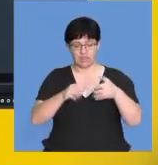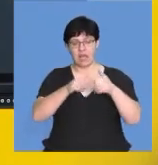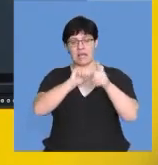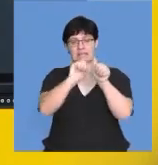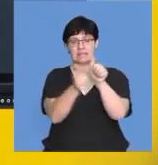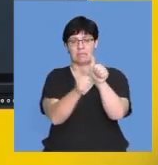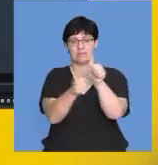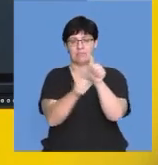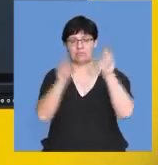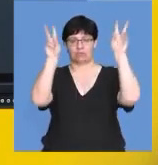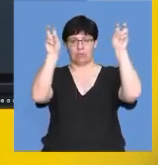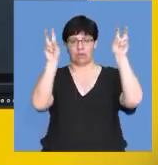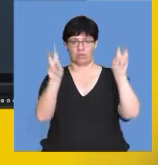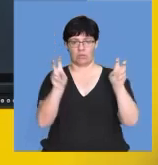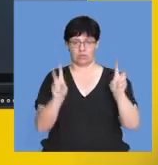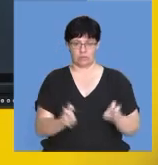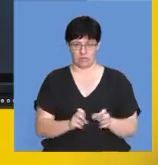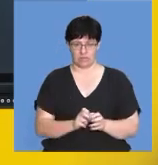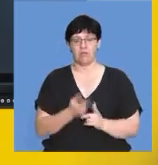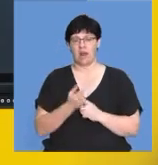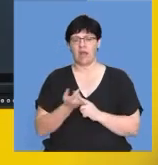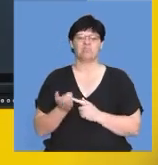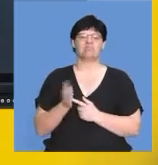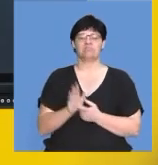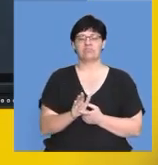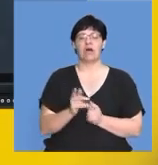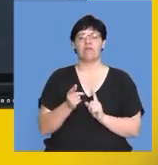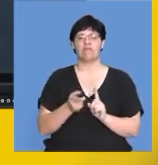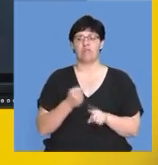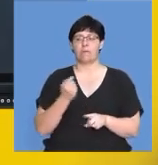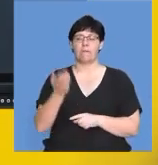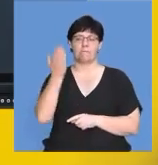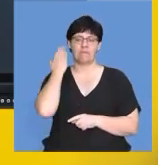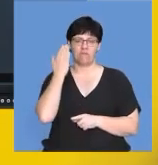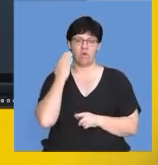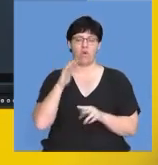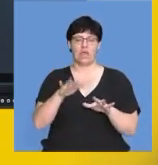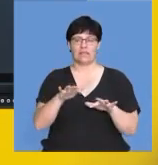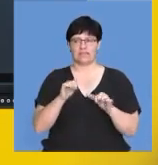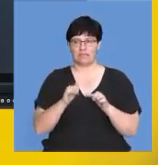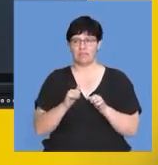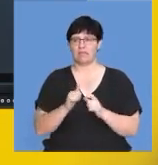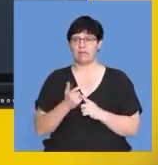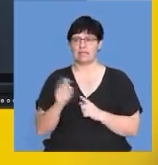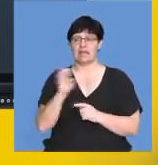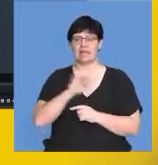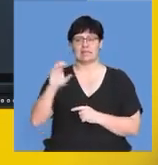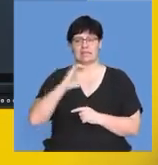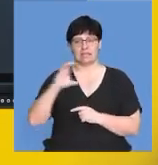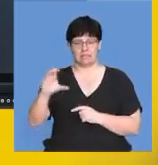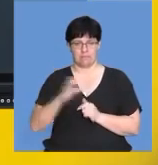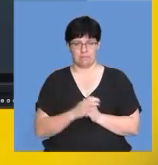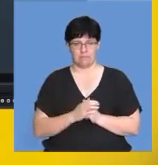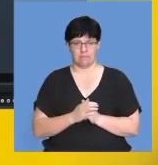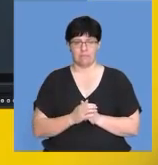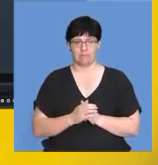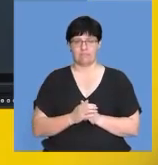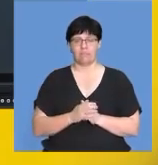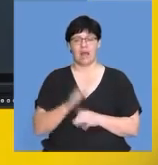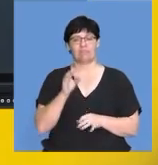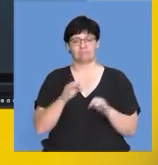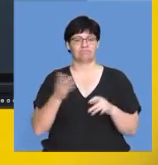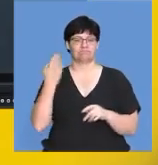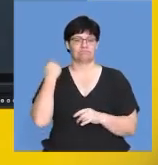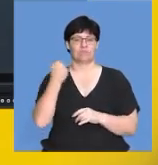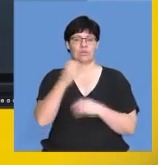subtopics. So I'm going to show you an example of an essay that was from a past exam paper, and this was an Eastern Cape paper prelim exam that was written